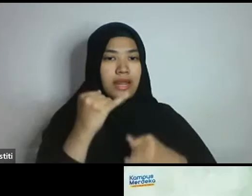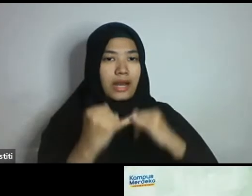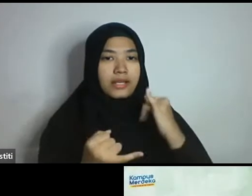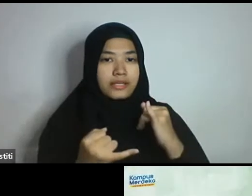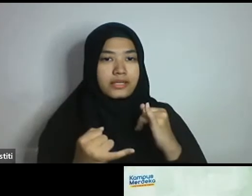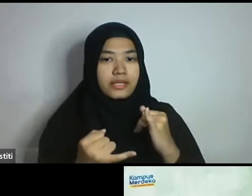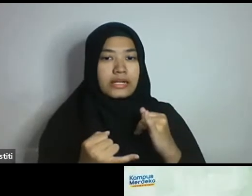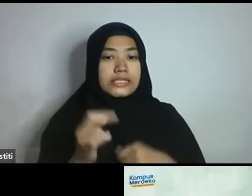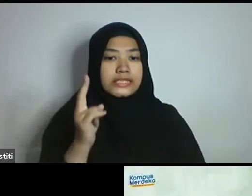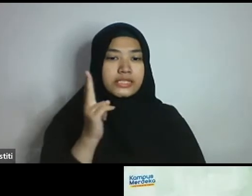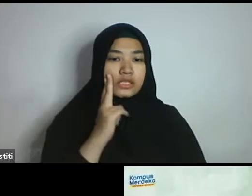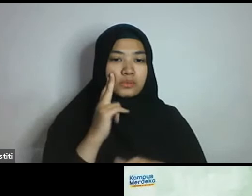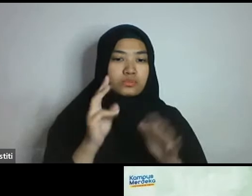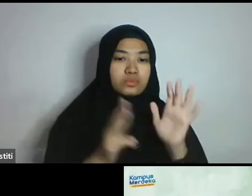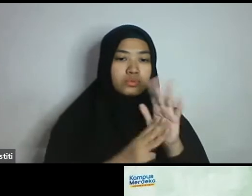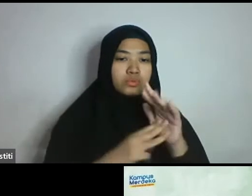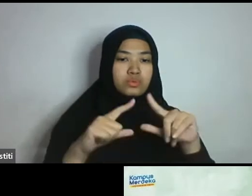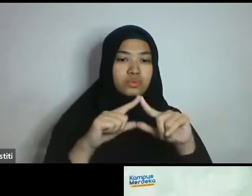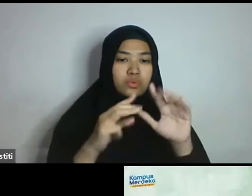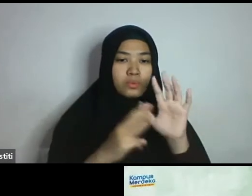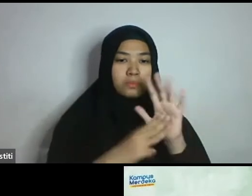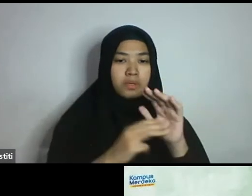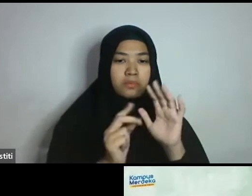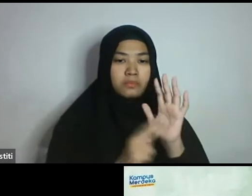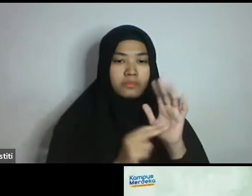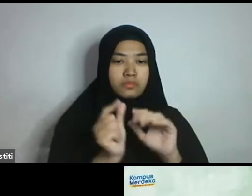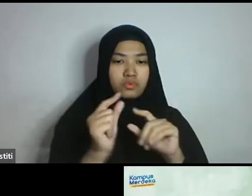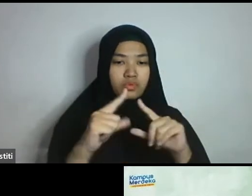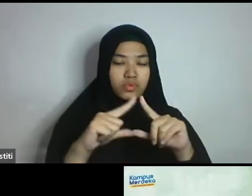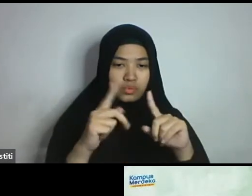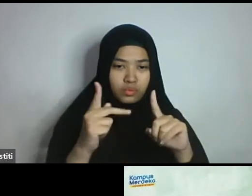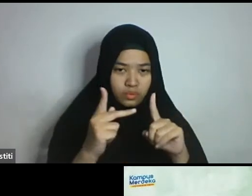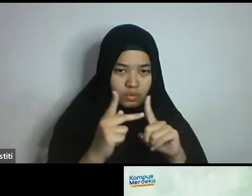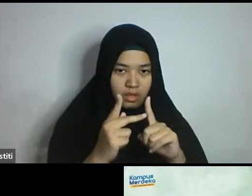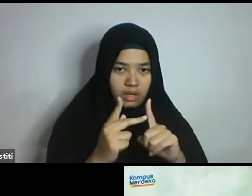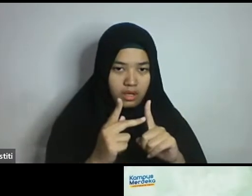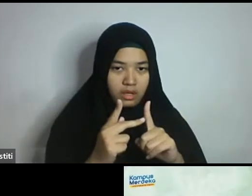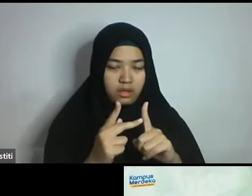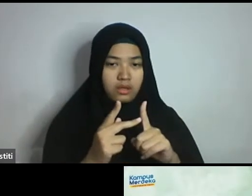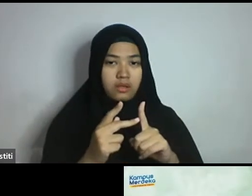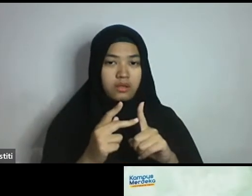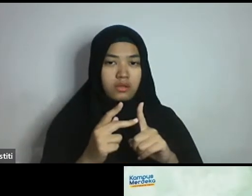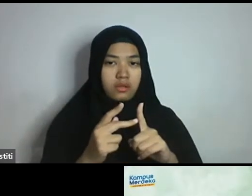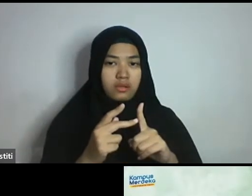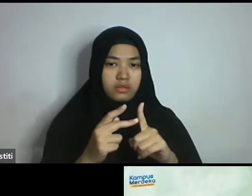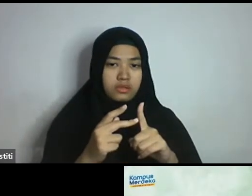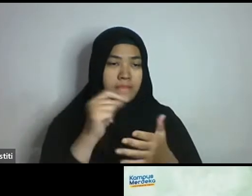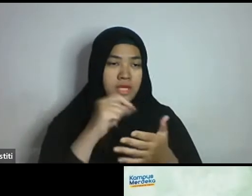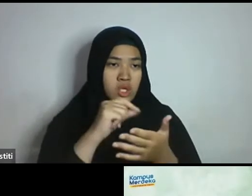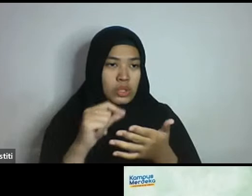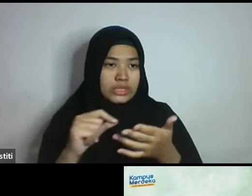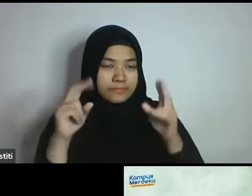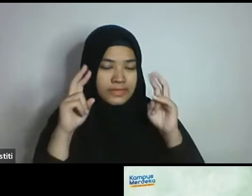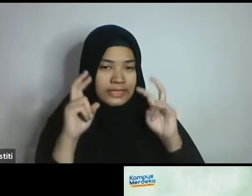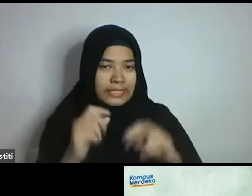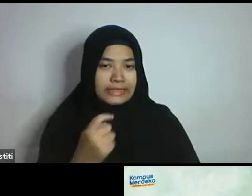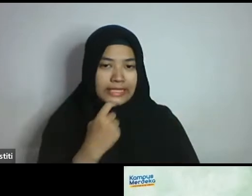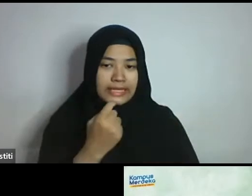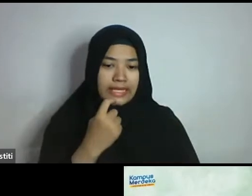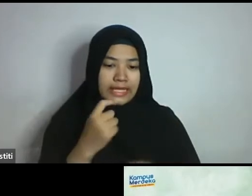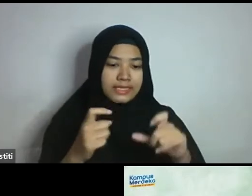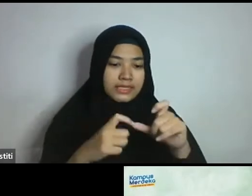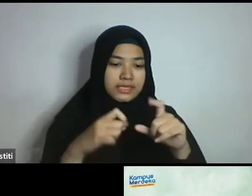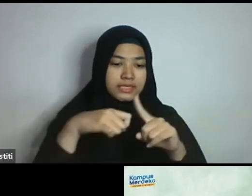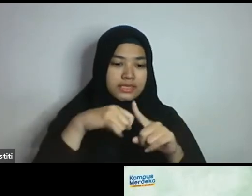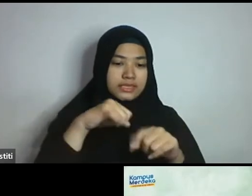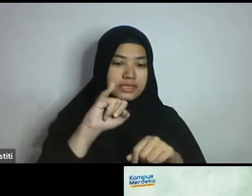Universitas Aisyiyah, yang juga menulis disertasi tentang skizofrenia di Indonesia ya Bu Mamnuah.